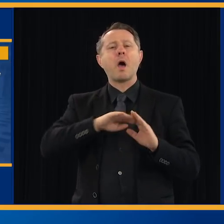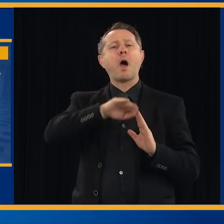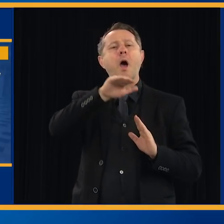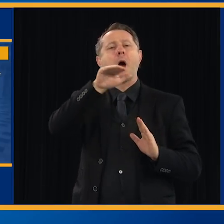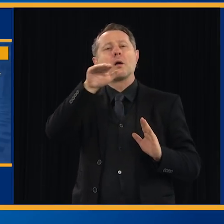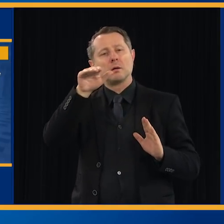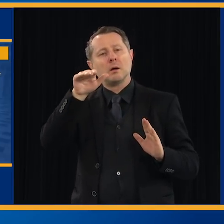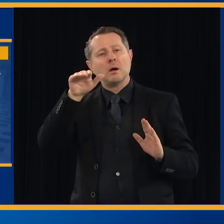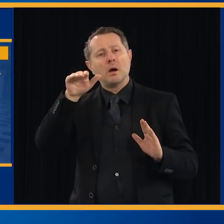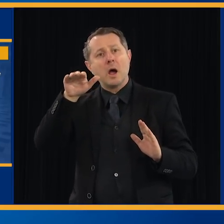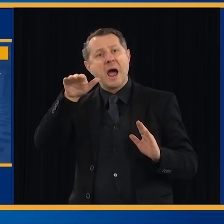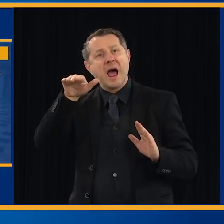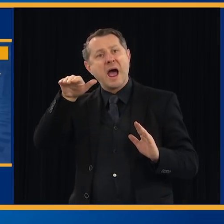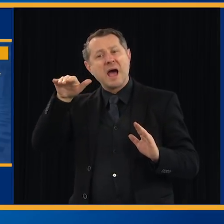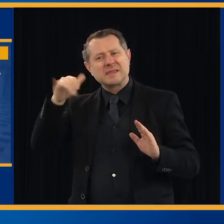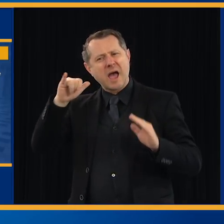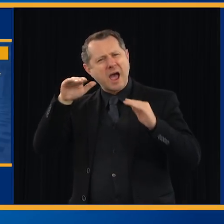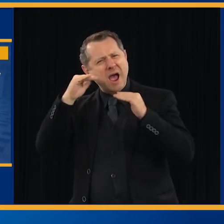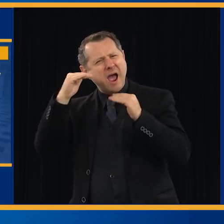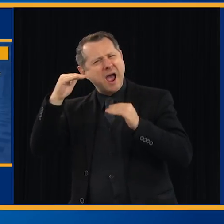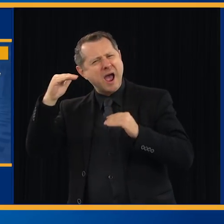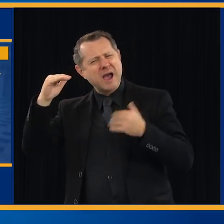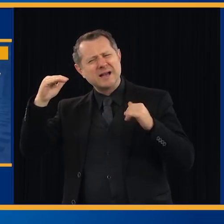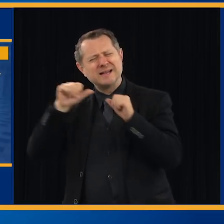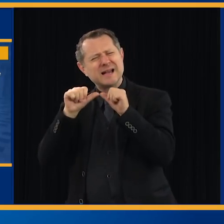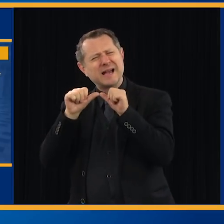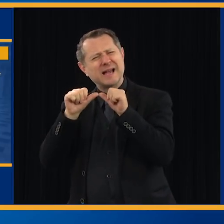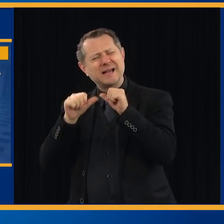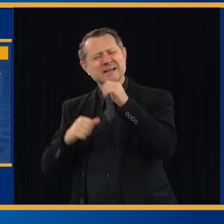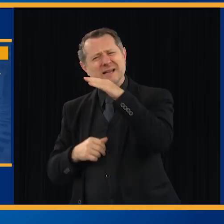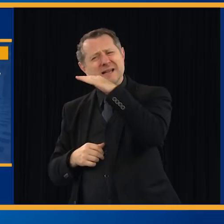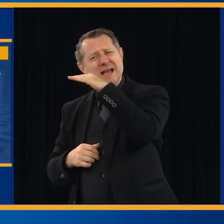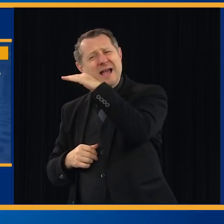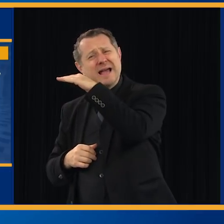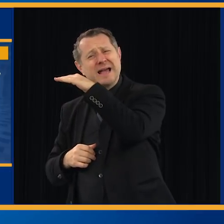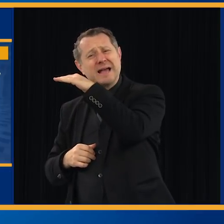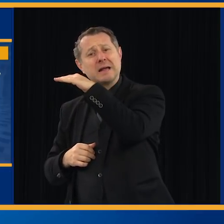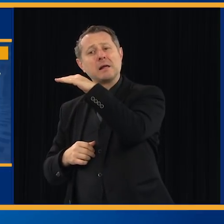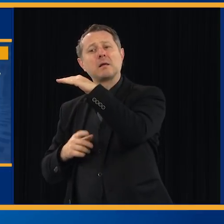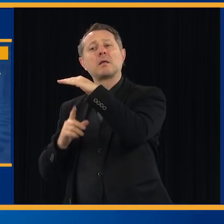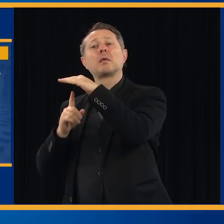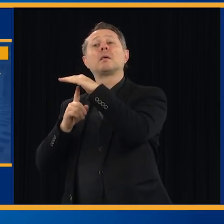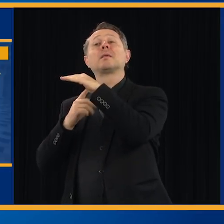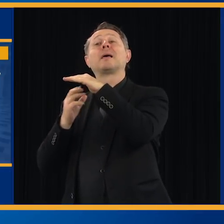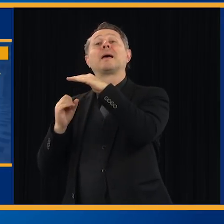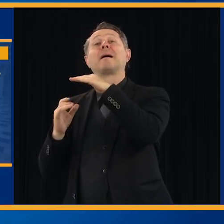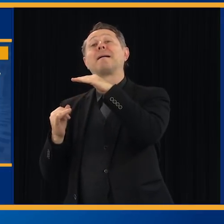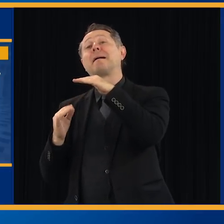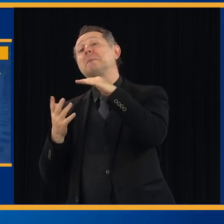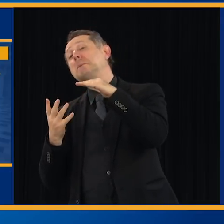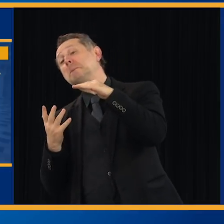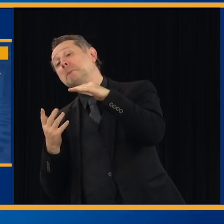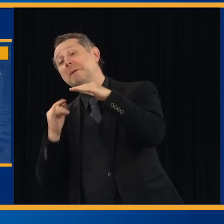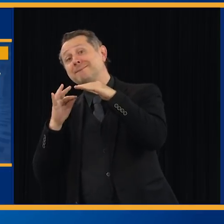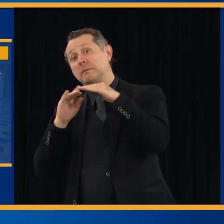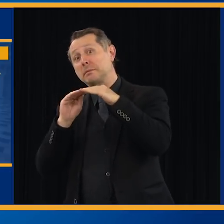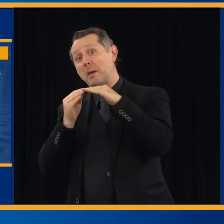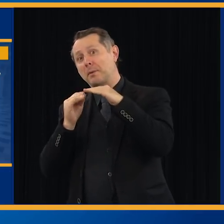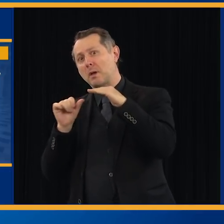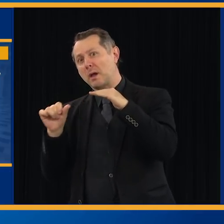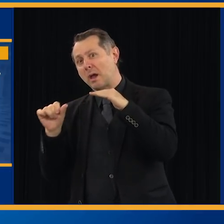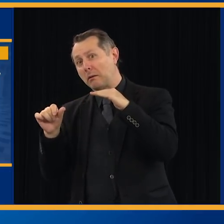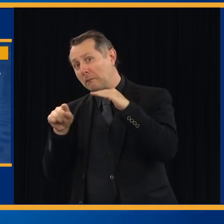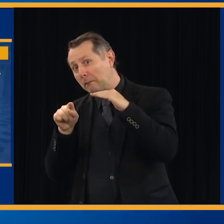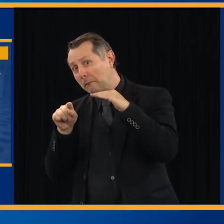then we just stayed at that level for a while. But if the data holds, and if this